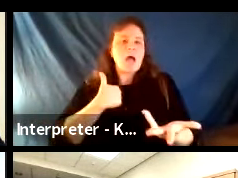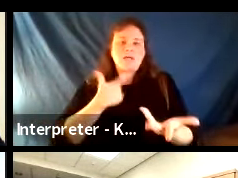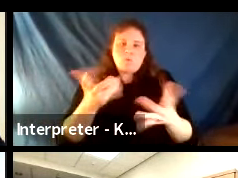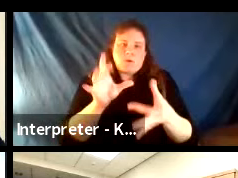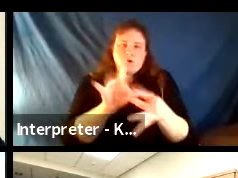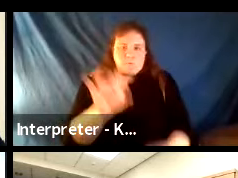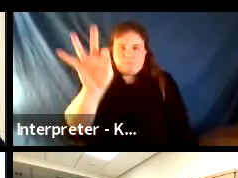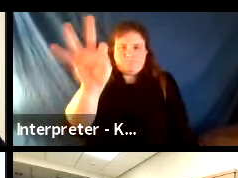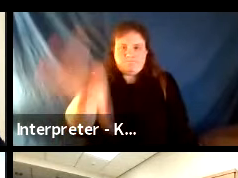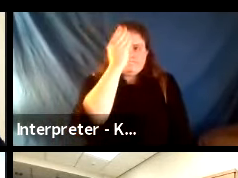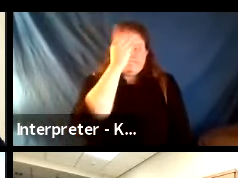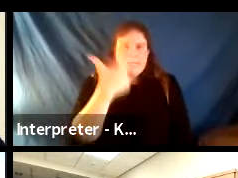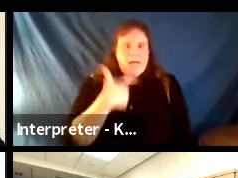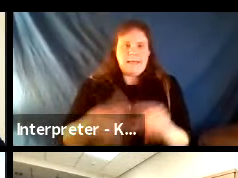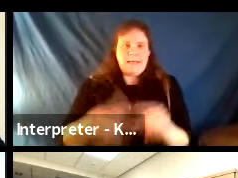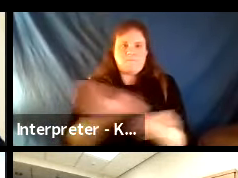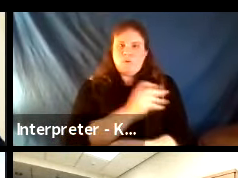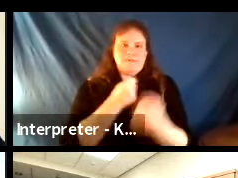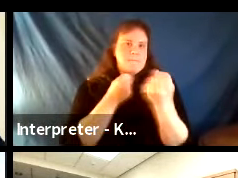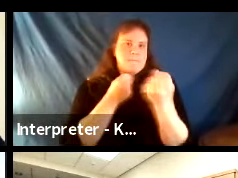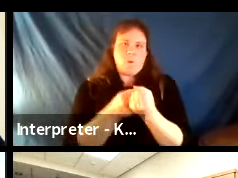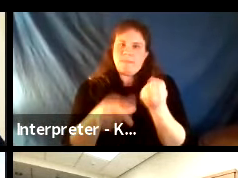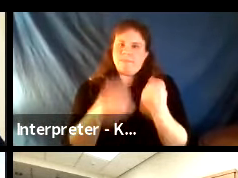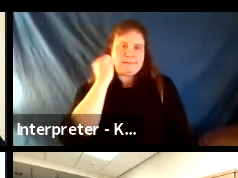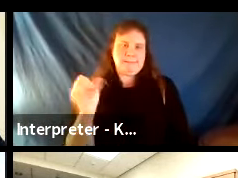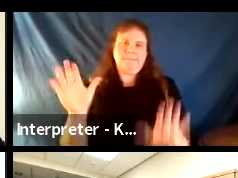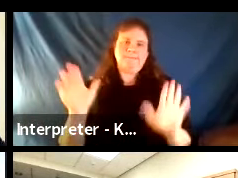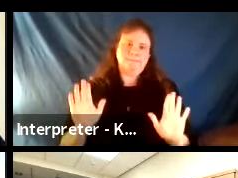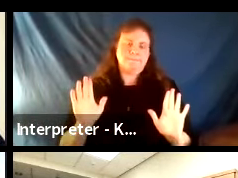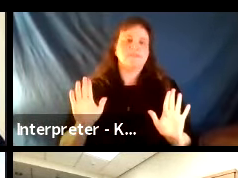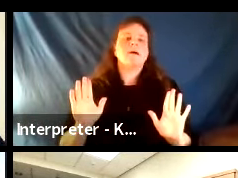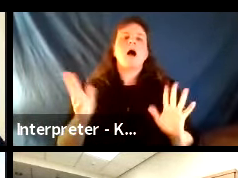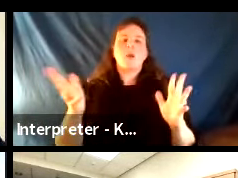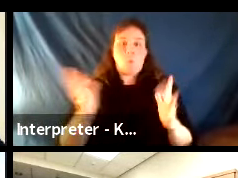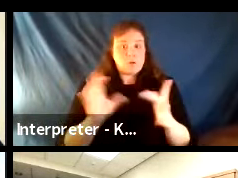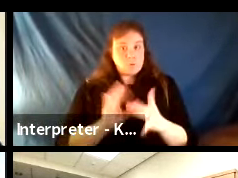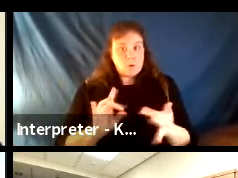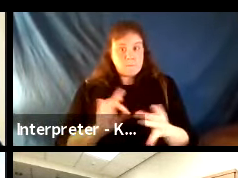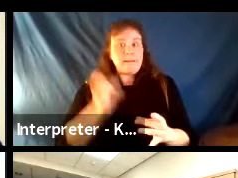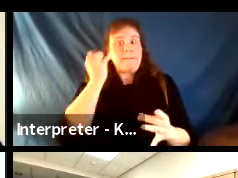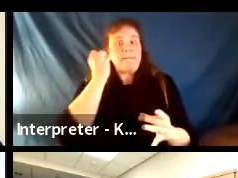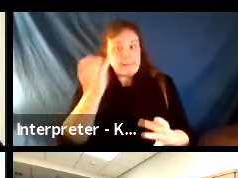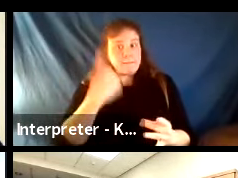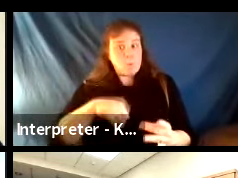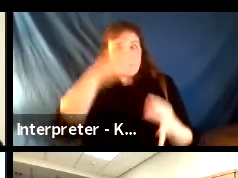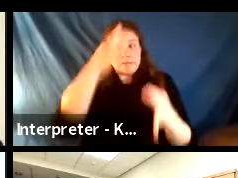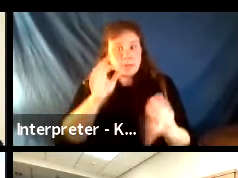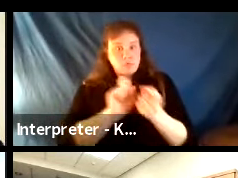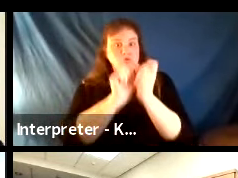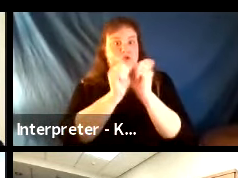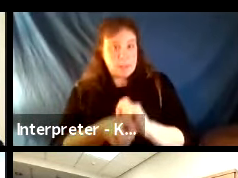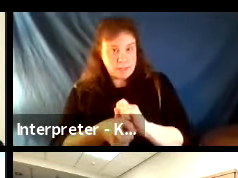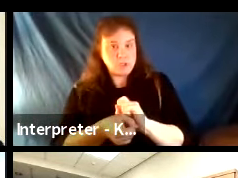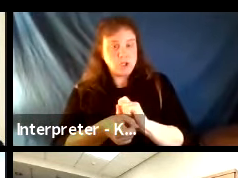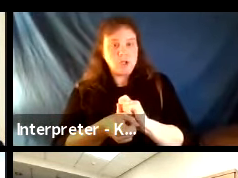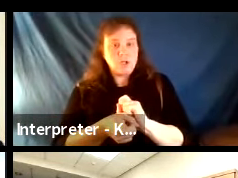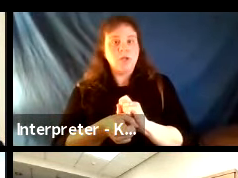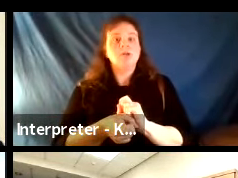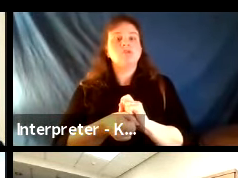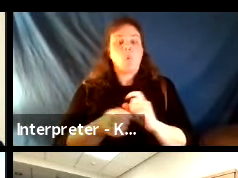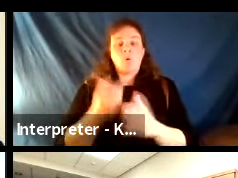that it's really important, we think, that if we are going to have this change in it, where we do push workers further back in